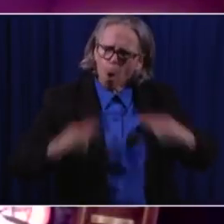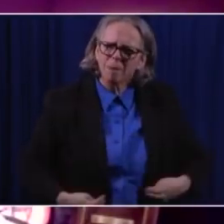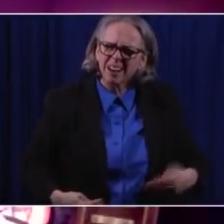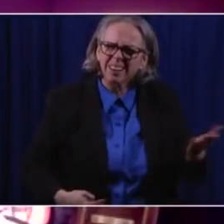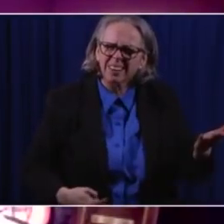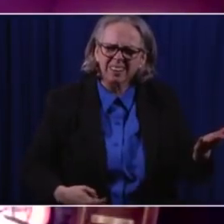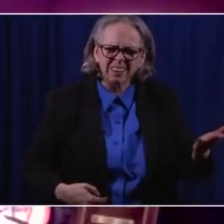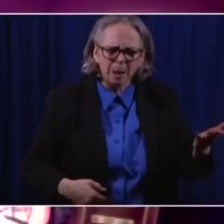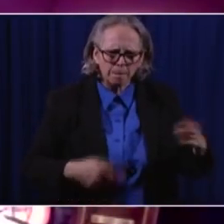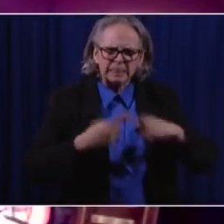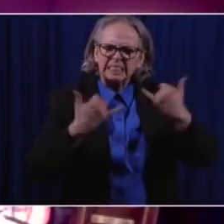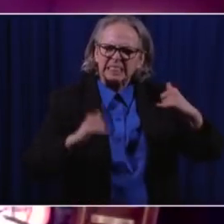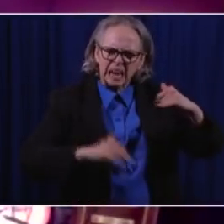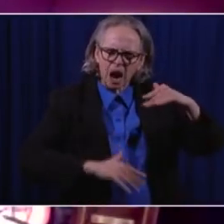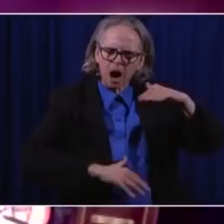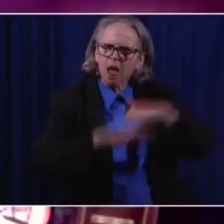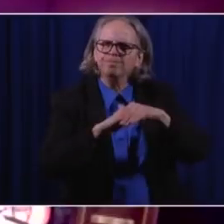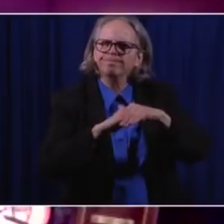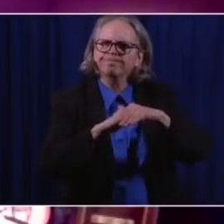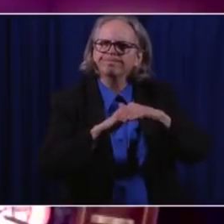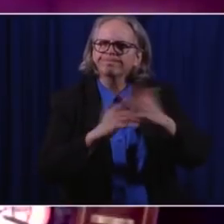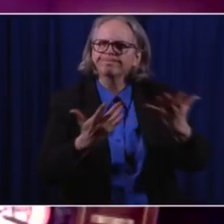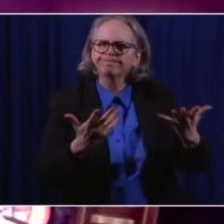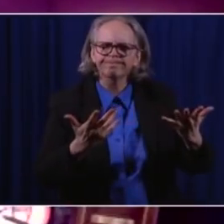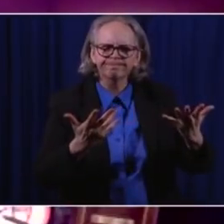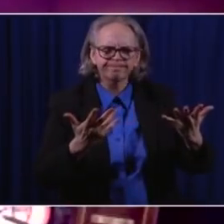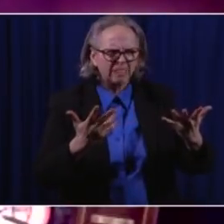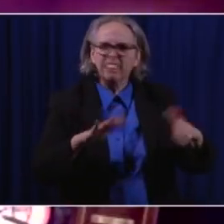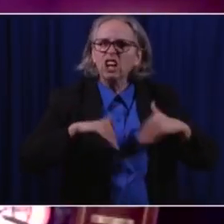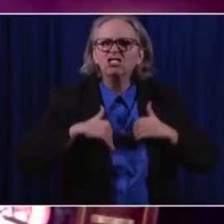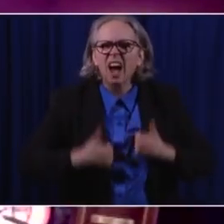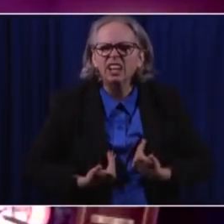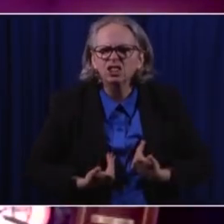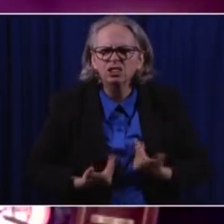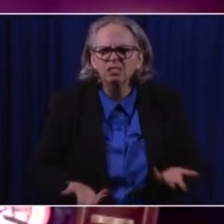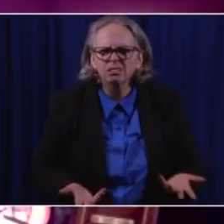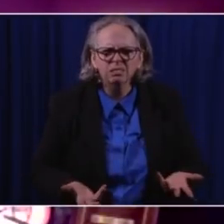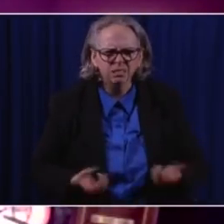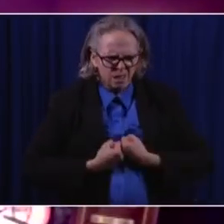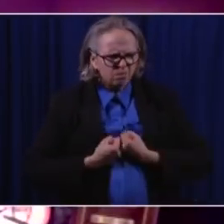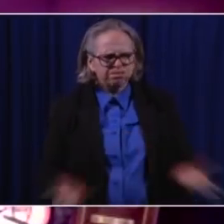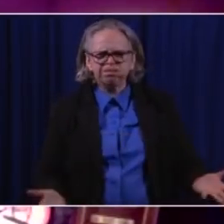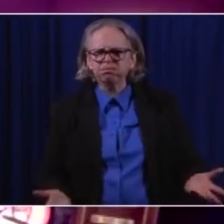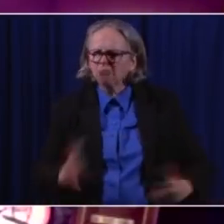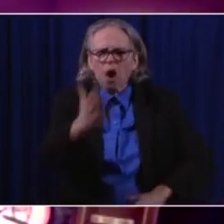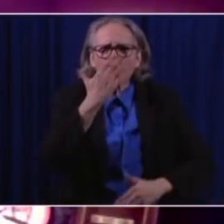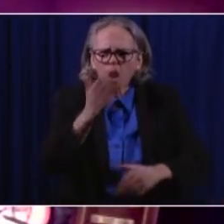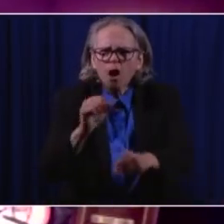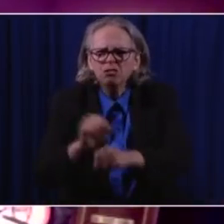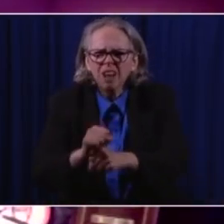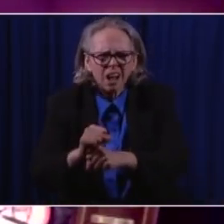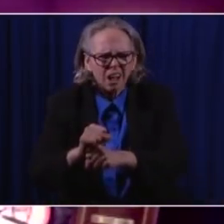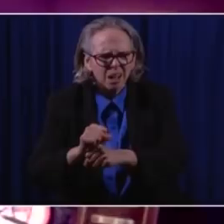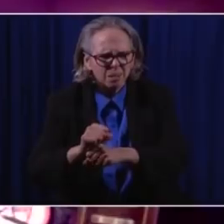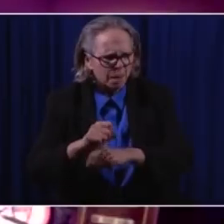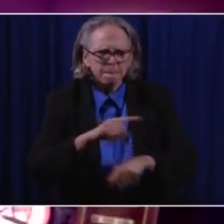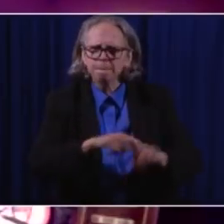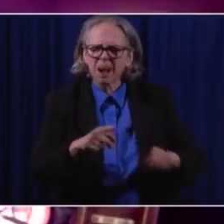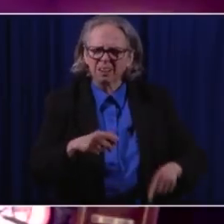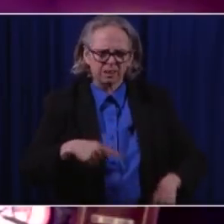perform magic. And they are tired, and they're doing a great job, but they do need the support of our